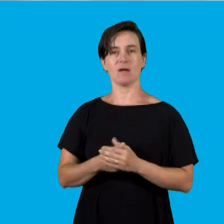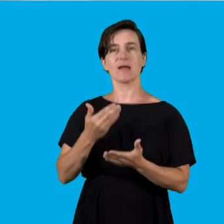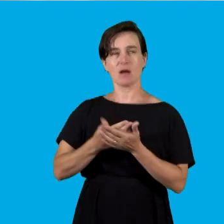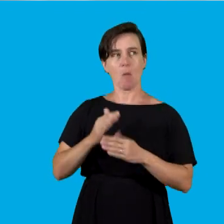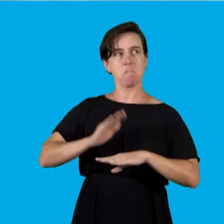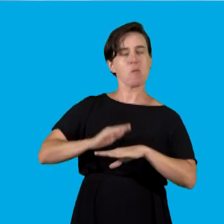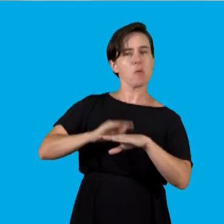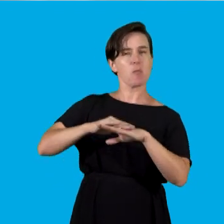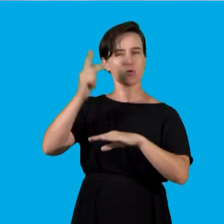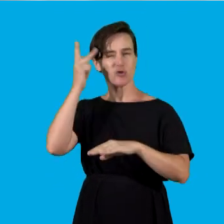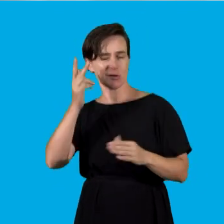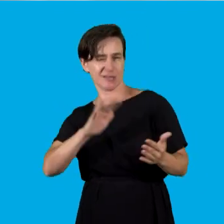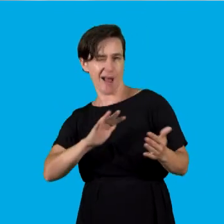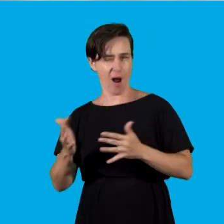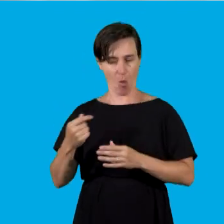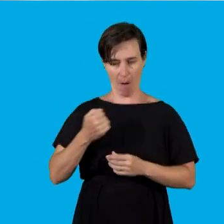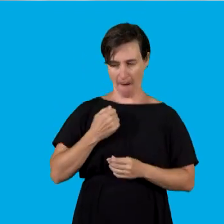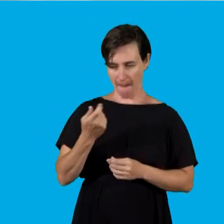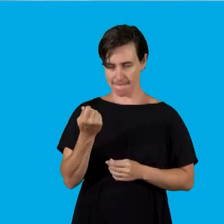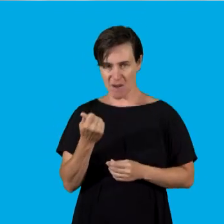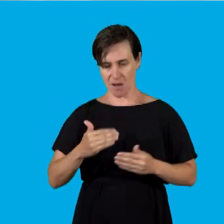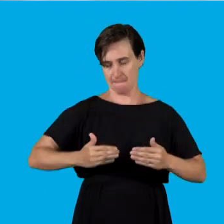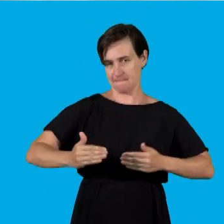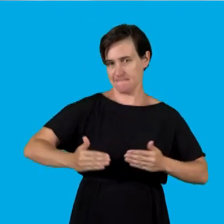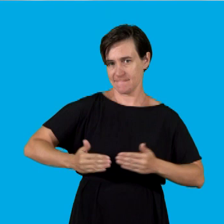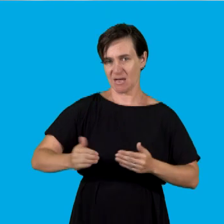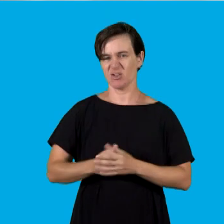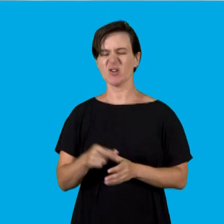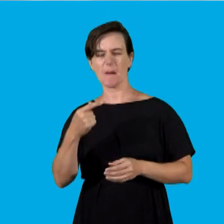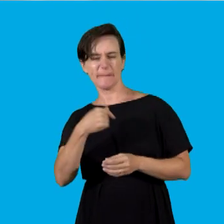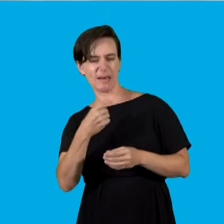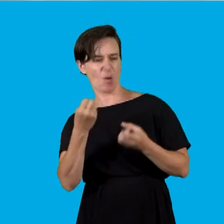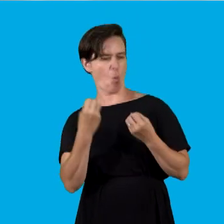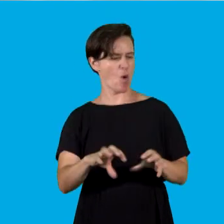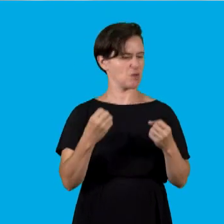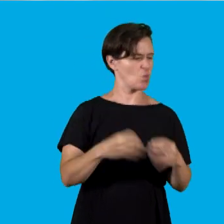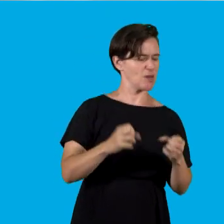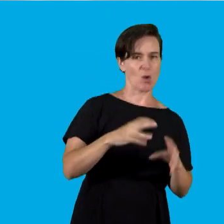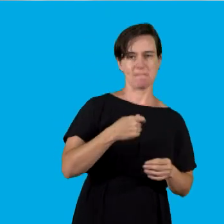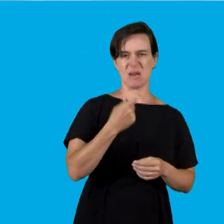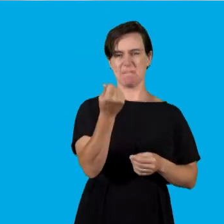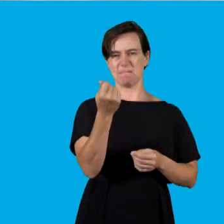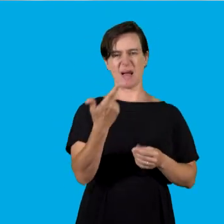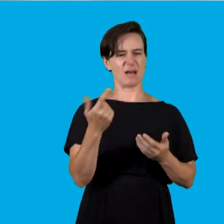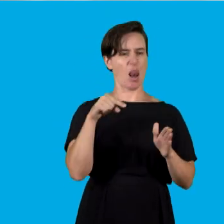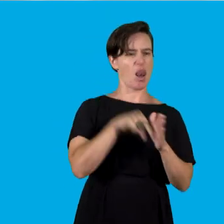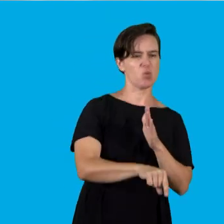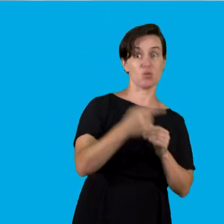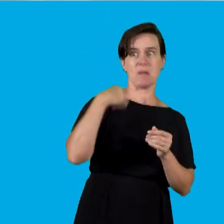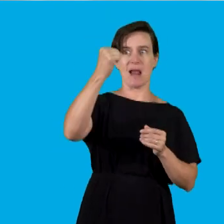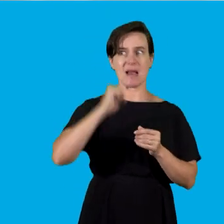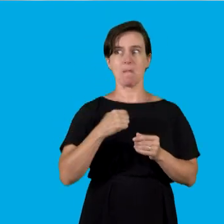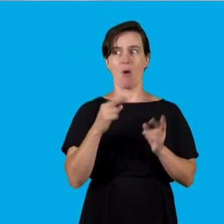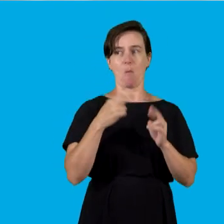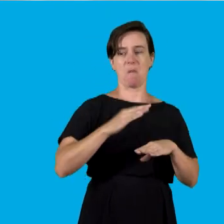to be knowledgeable in terms of how to manage their finances and not putting their money where they are going to lose it at the end with the hope